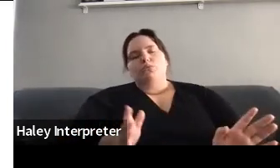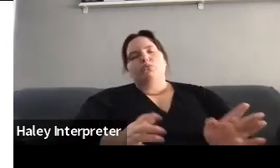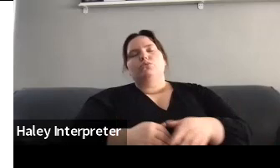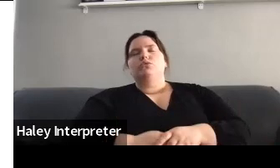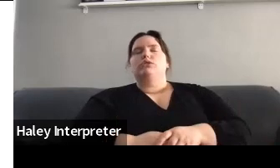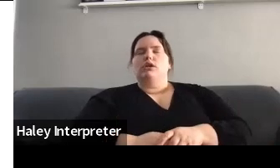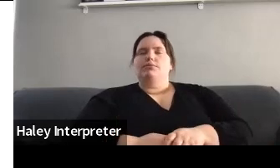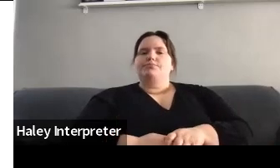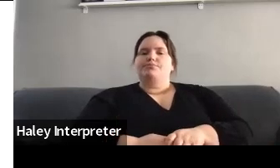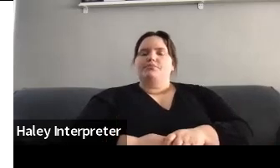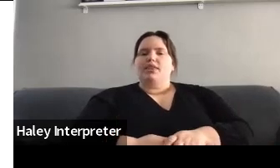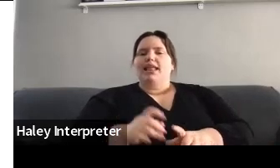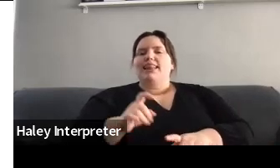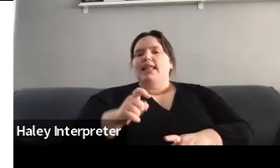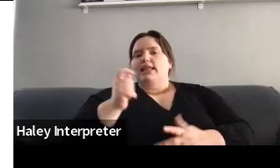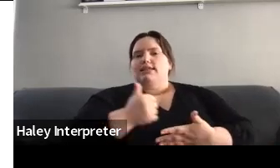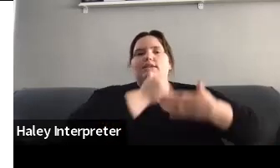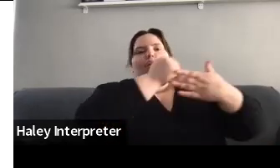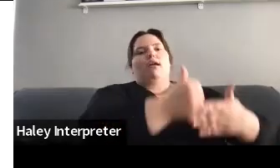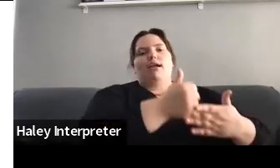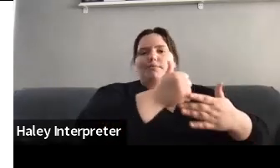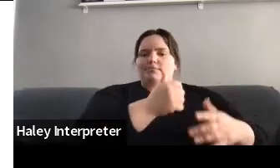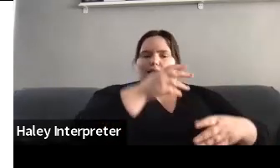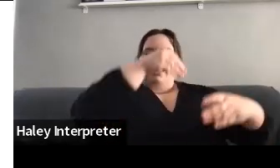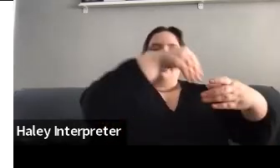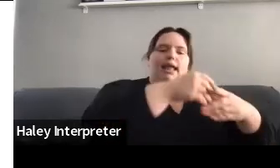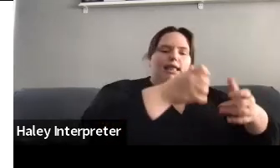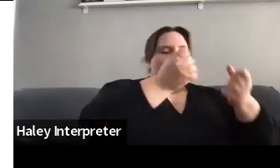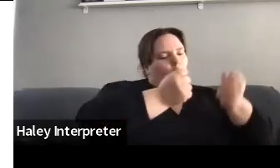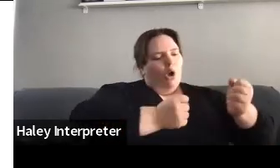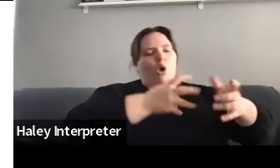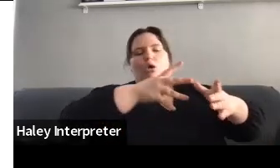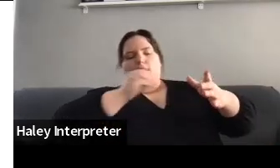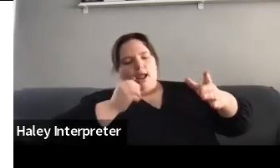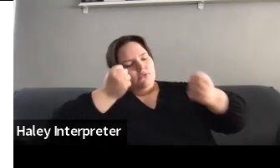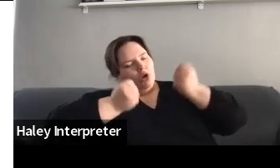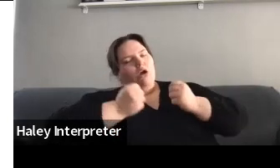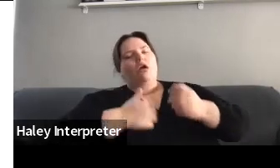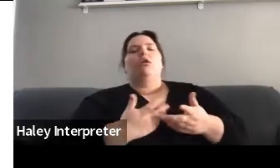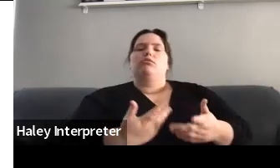their pets in and out of cars and up and off furniture.